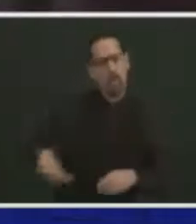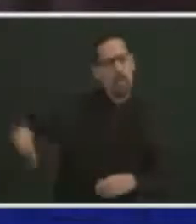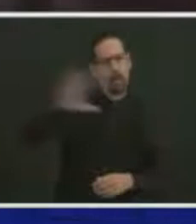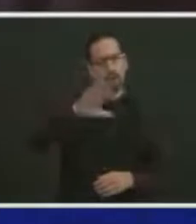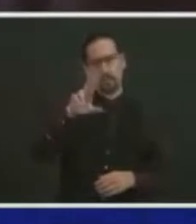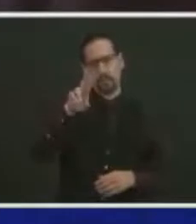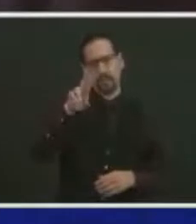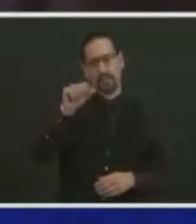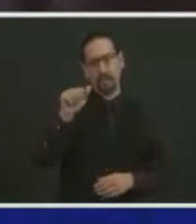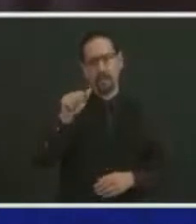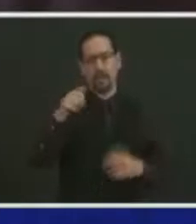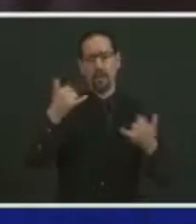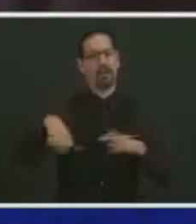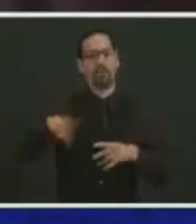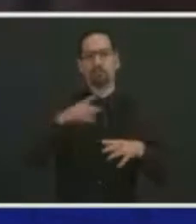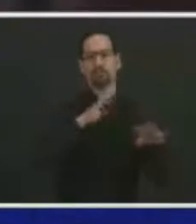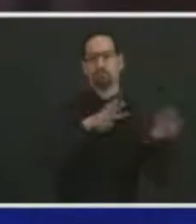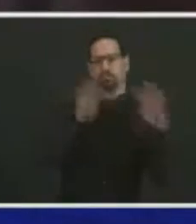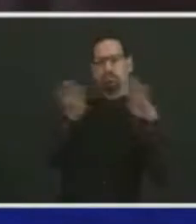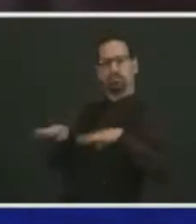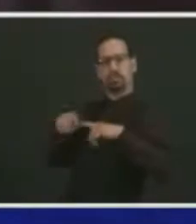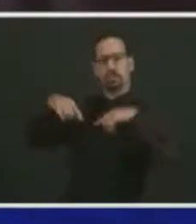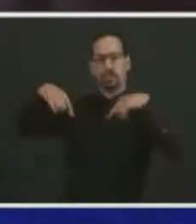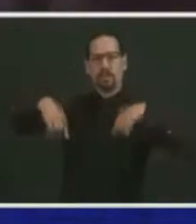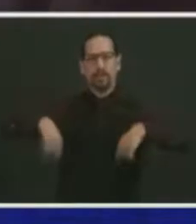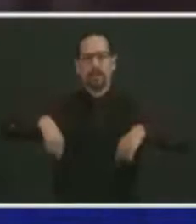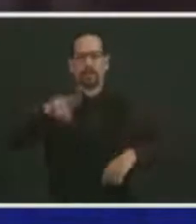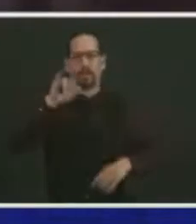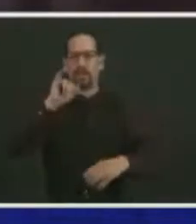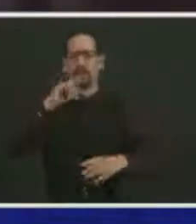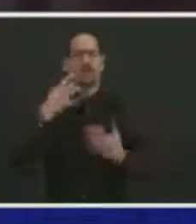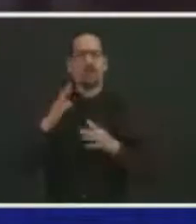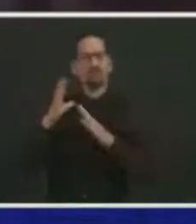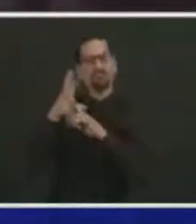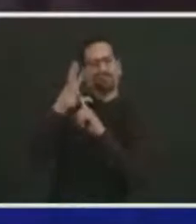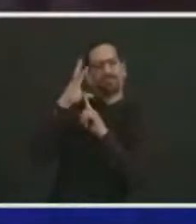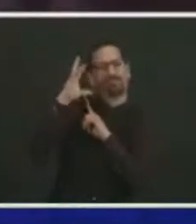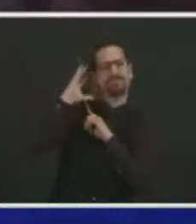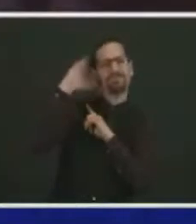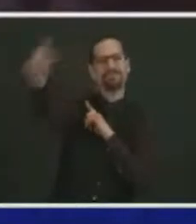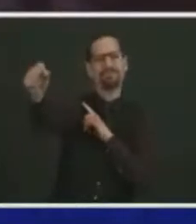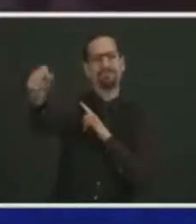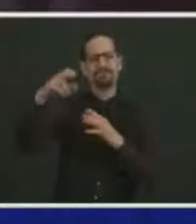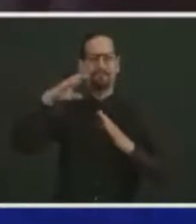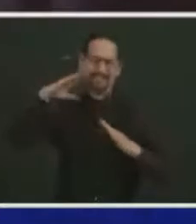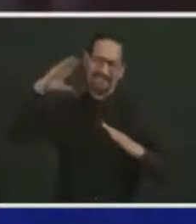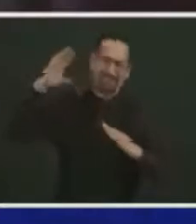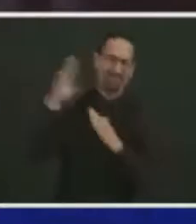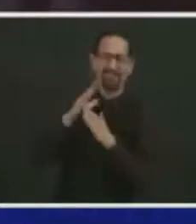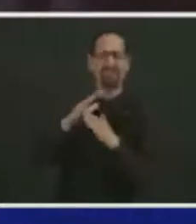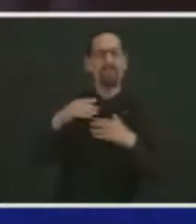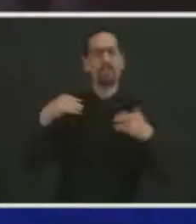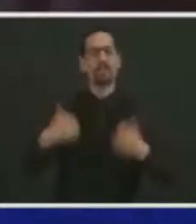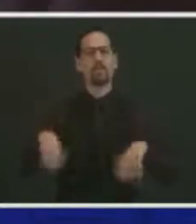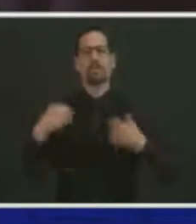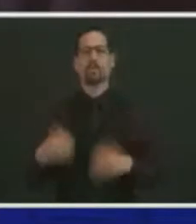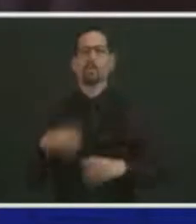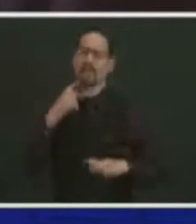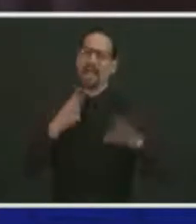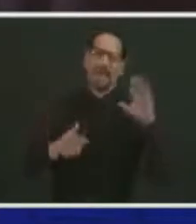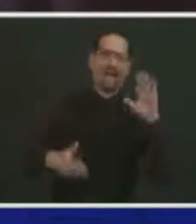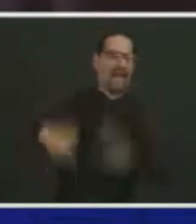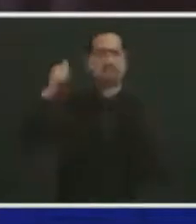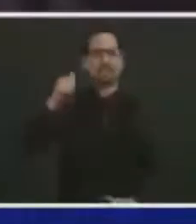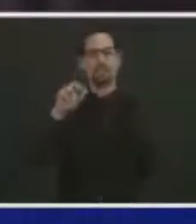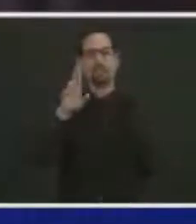leader, as it relates to our testing. We have the highest rate of testing per capita of any